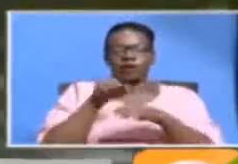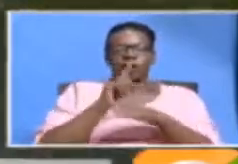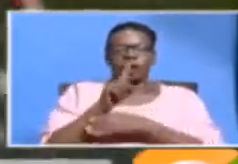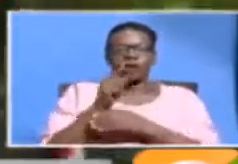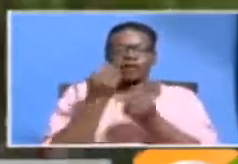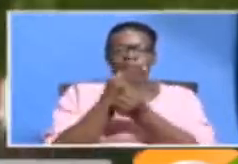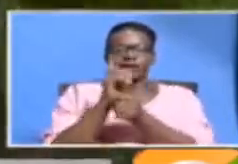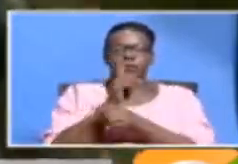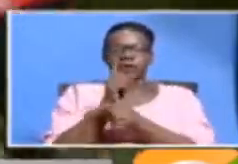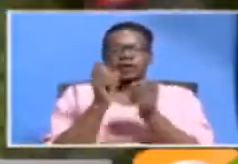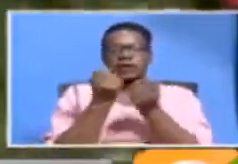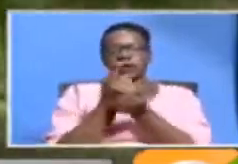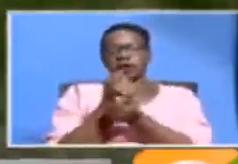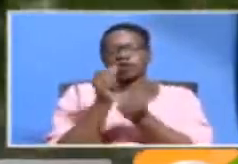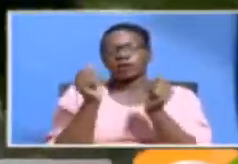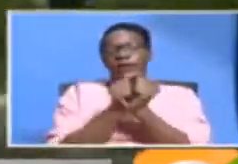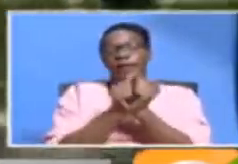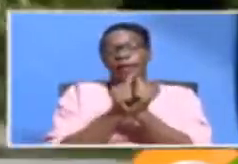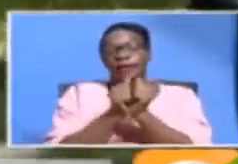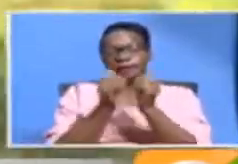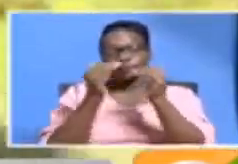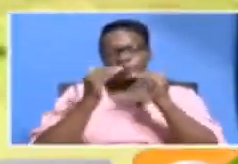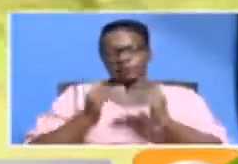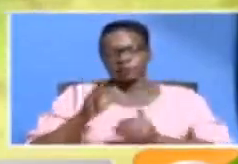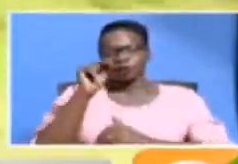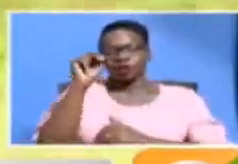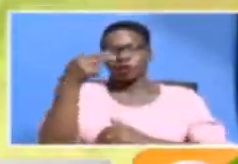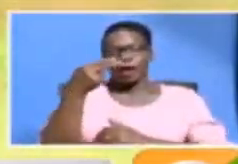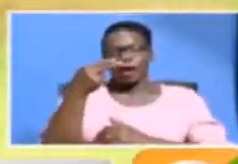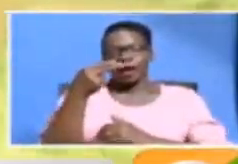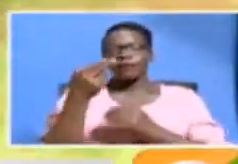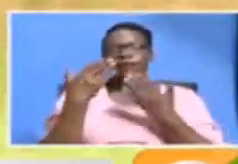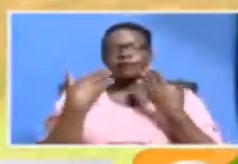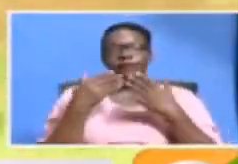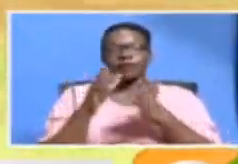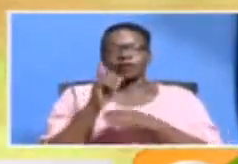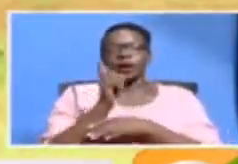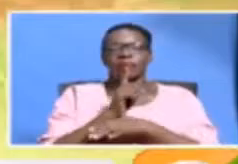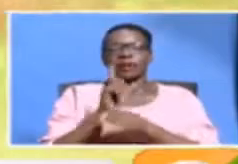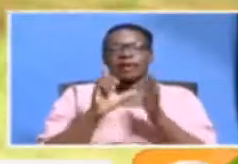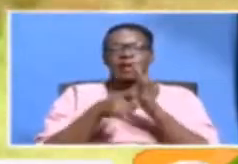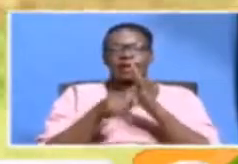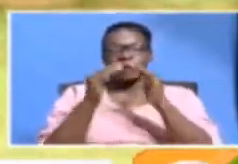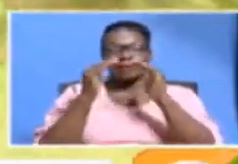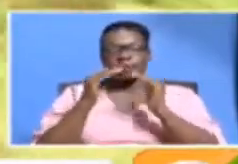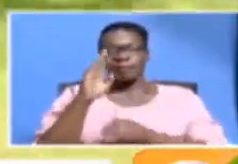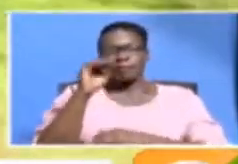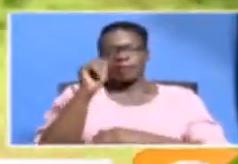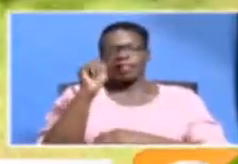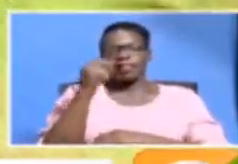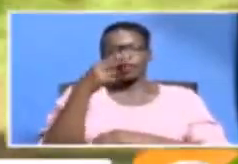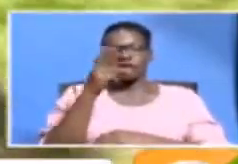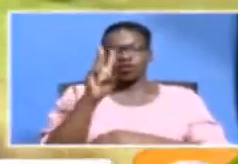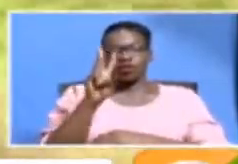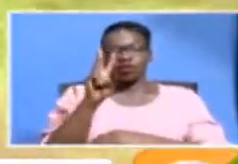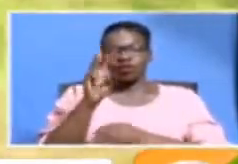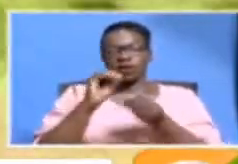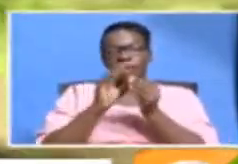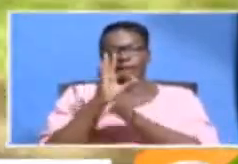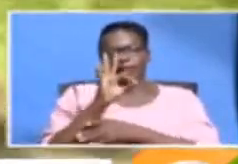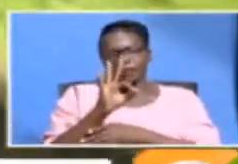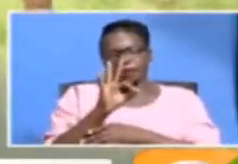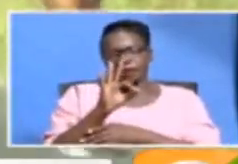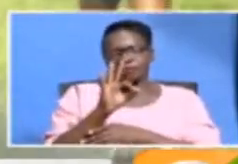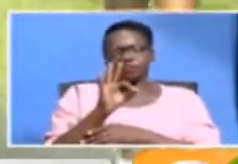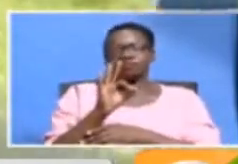13 minutes and 10 seconds ahead of Noah Kipkemboi, who crossed the finish line a minute later, with Matthew Kemboi settling for third. Aiyabei clocked